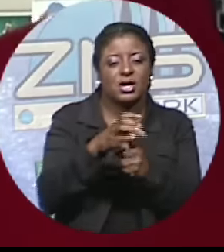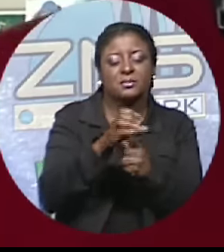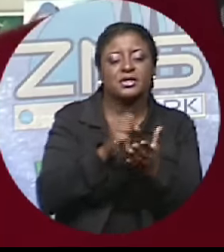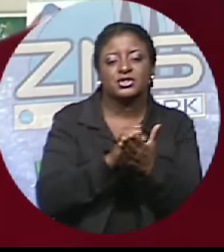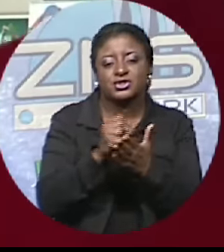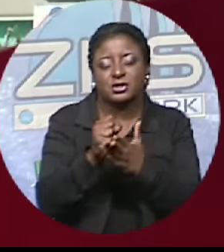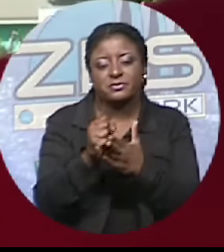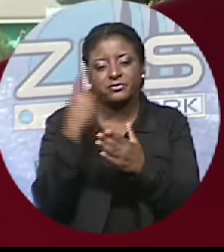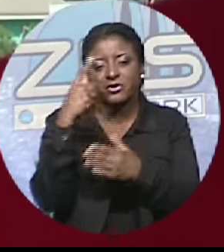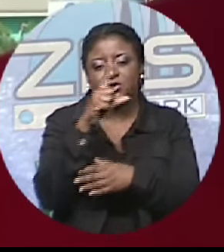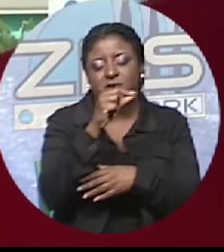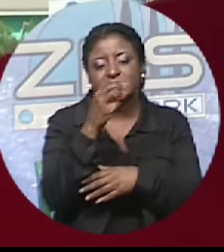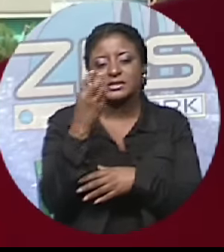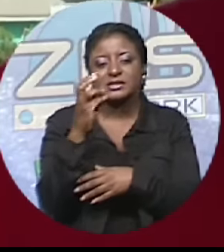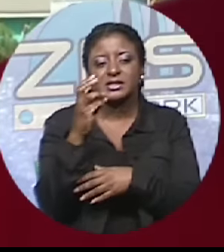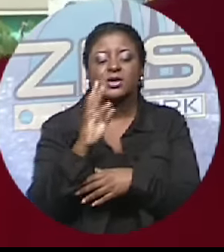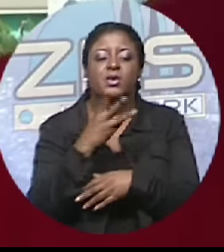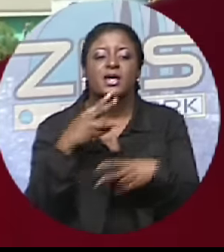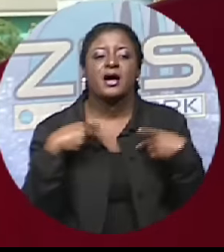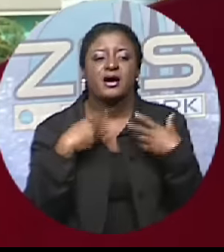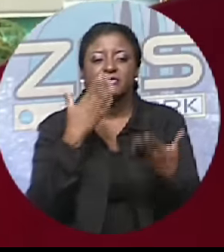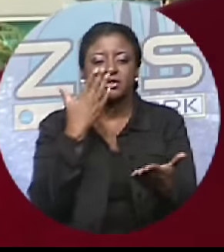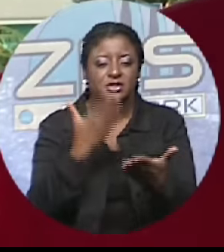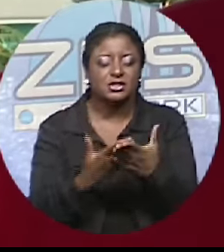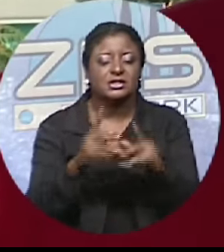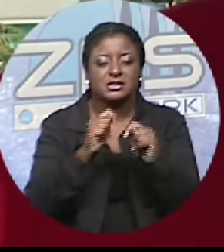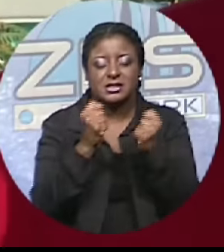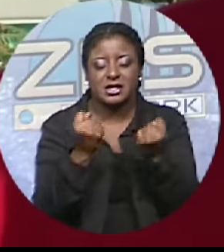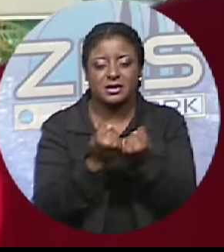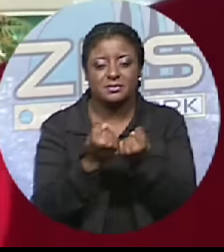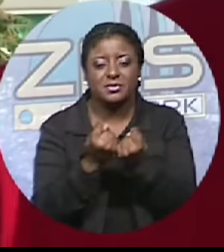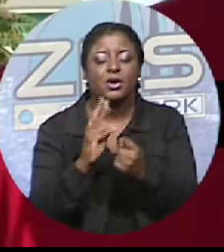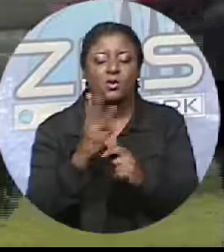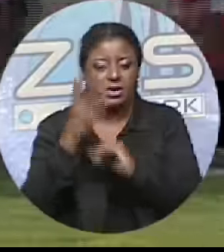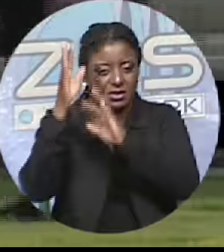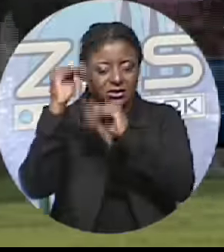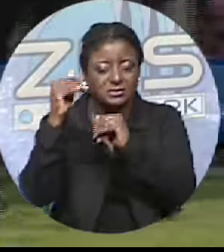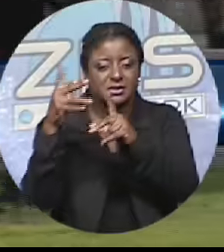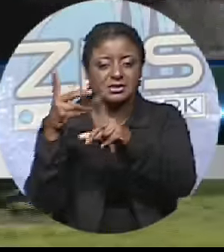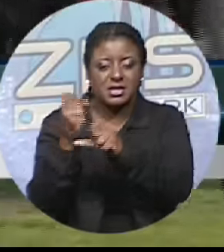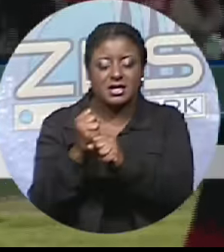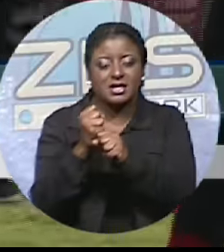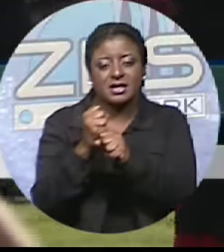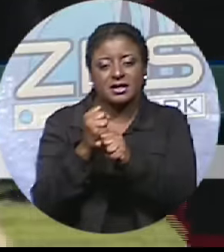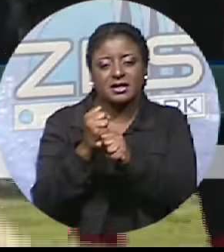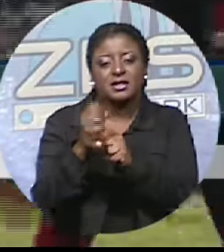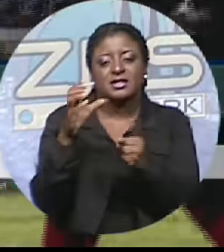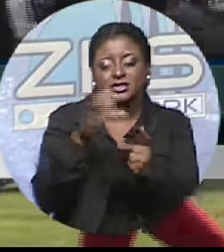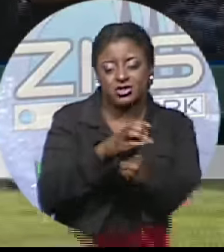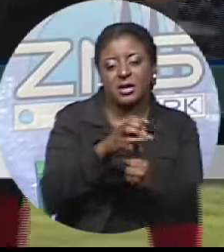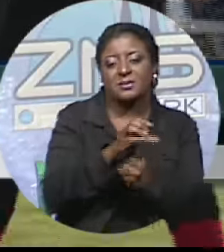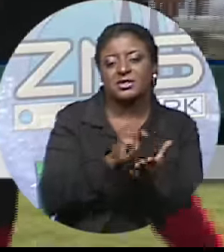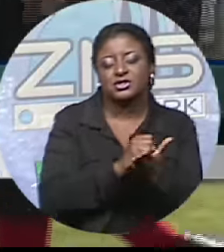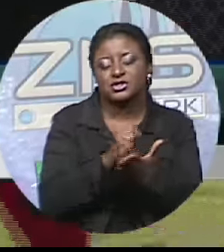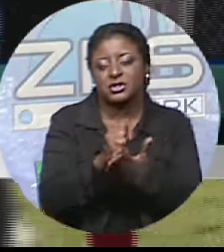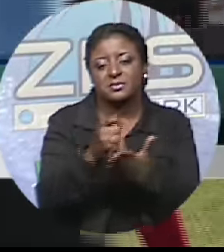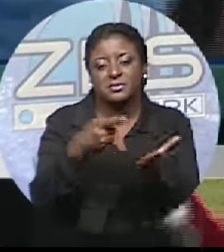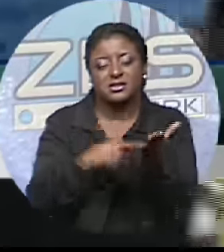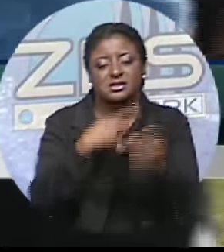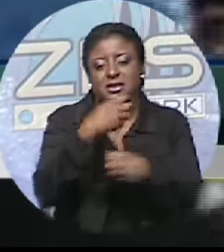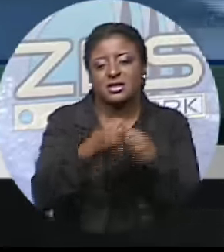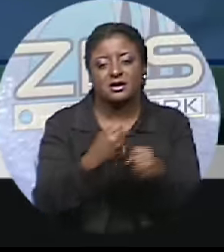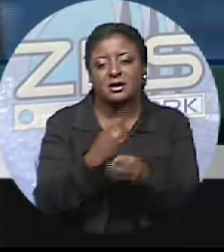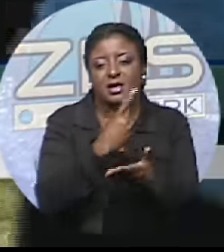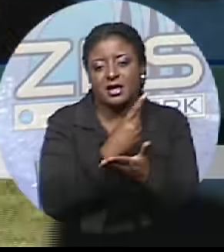team. So much so that we look forward to taking the championship this year. Last year was actually the first time the Distributors made